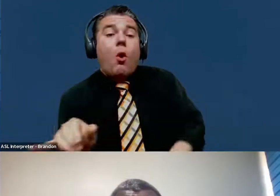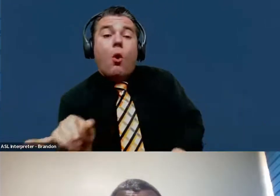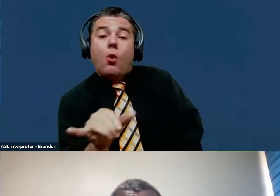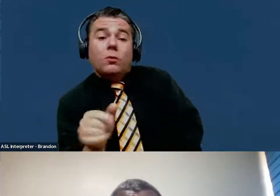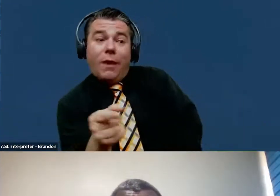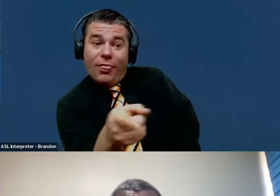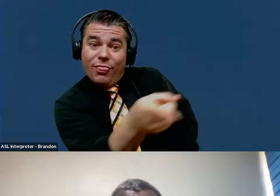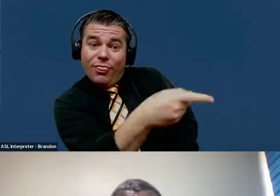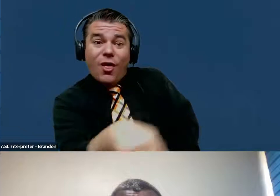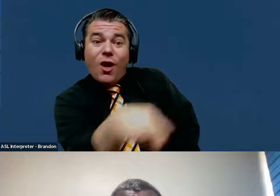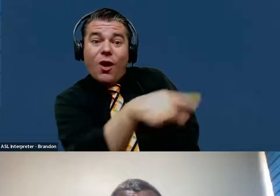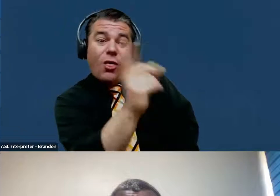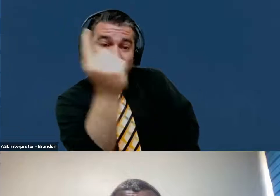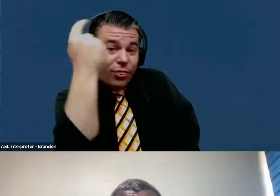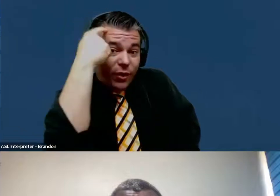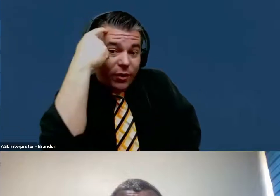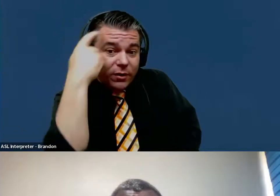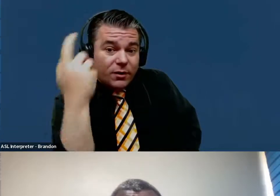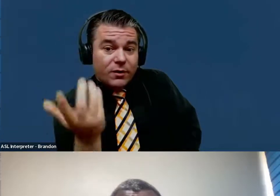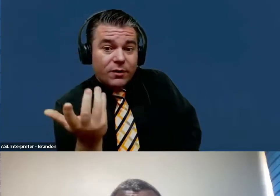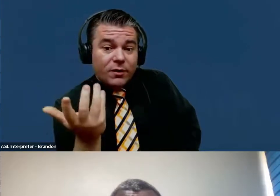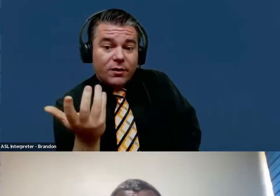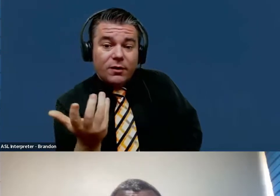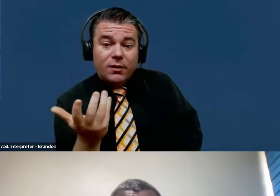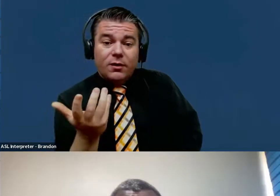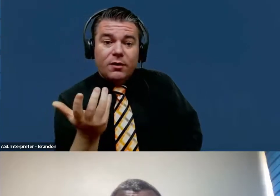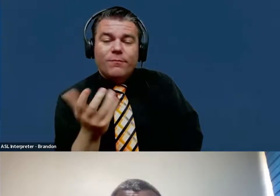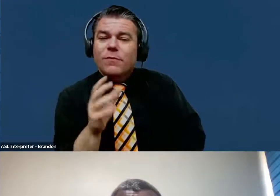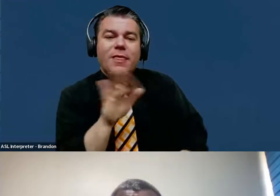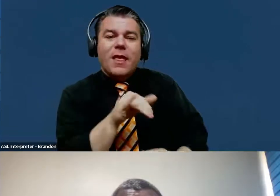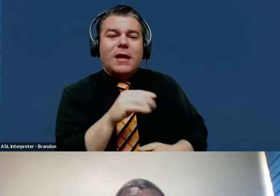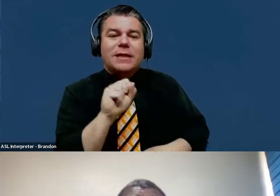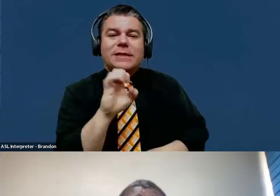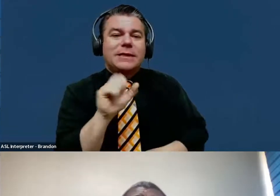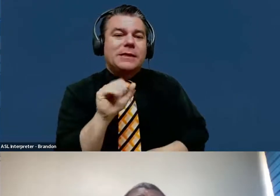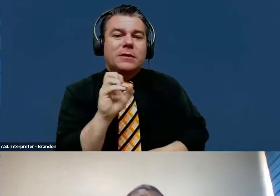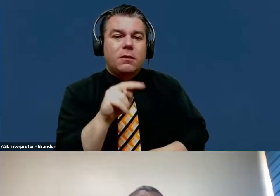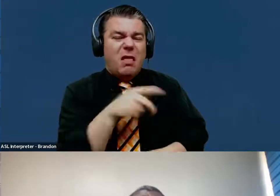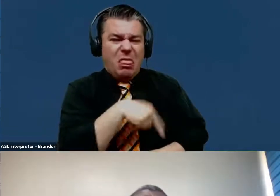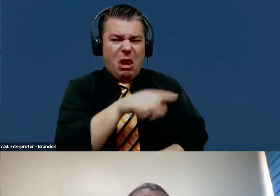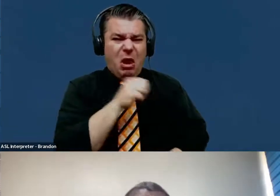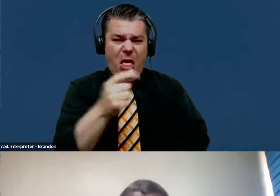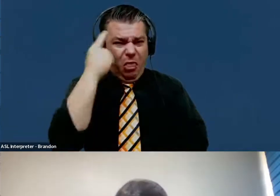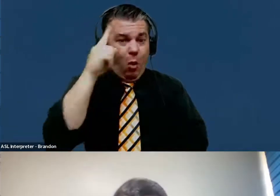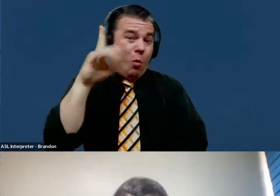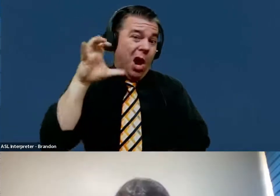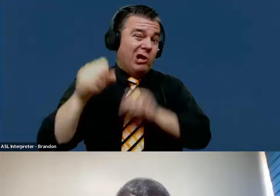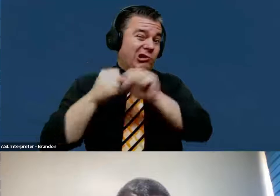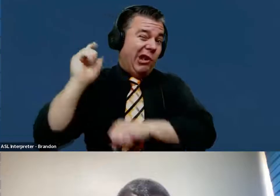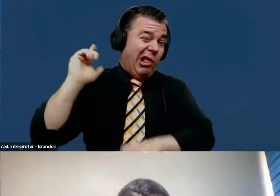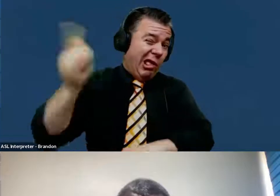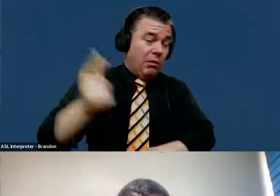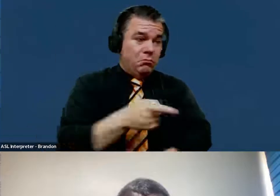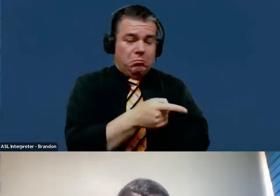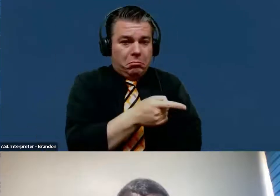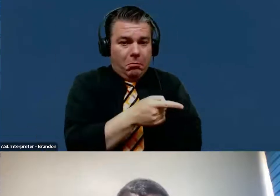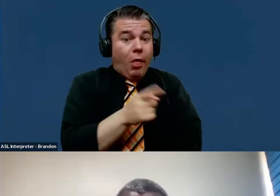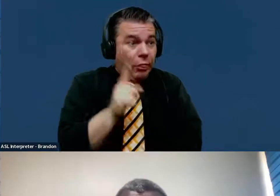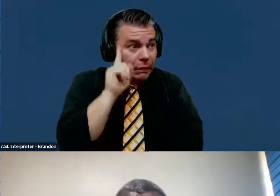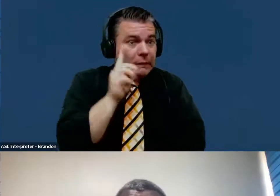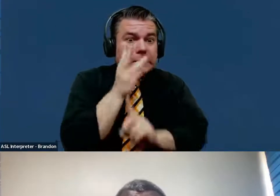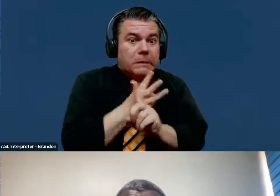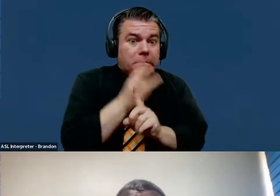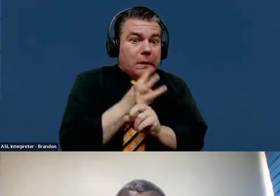terms of, like you said, Dr. Khan, the seasonality. They're not thinking 100 years from now. They're thinking, 6 months from